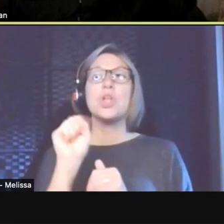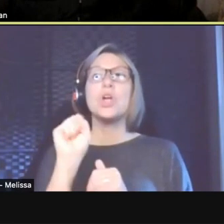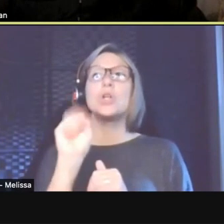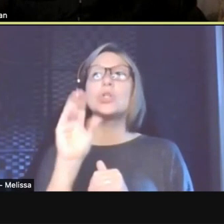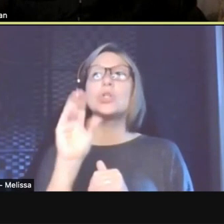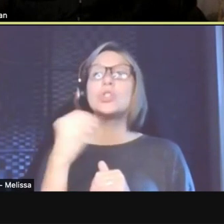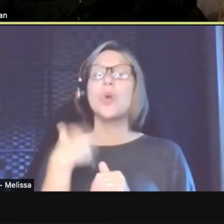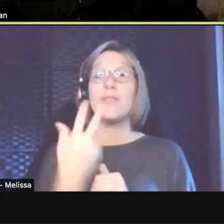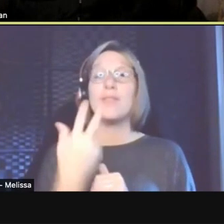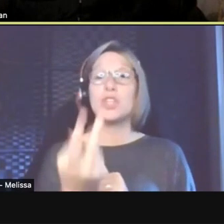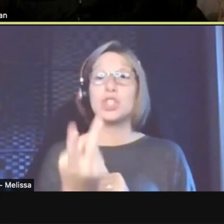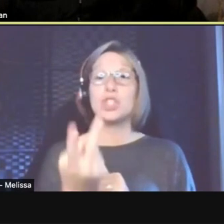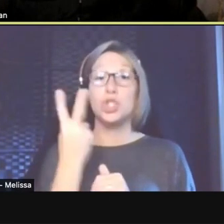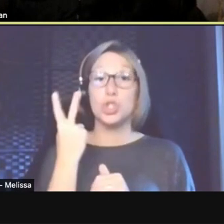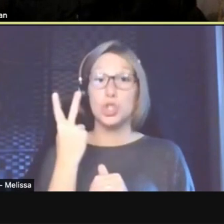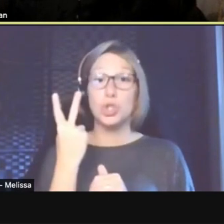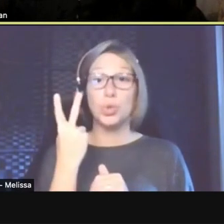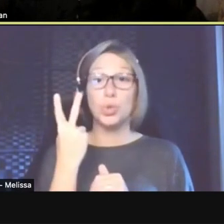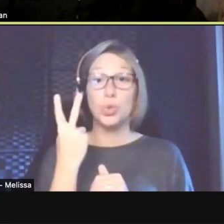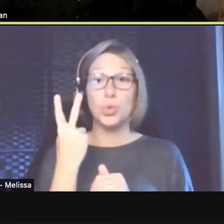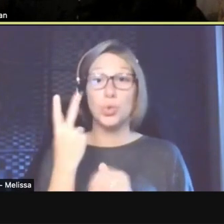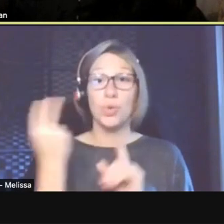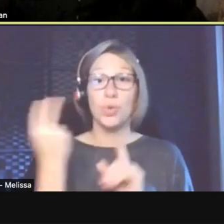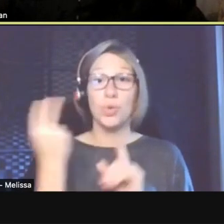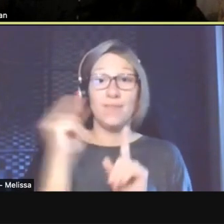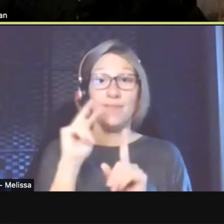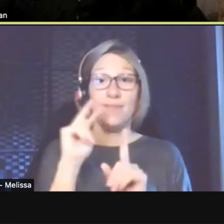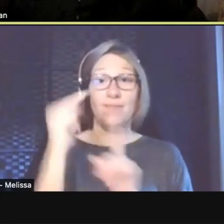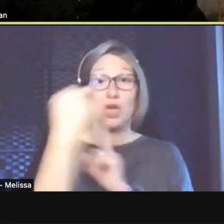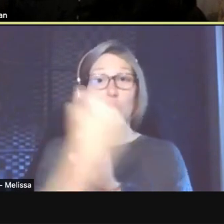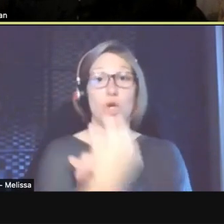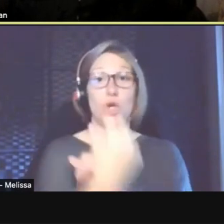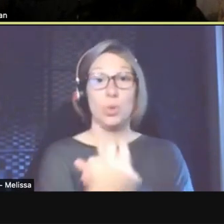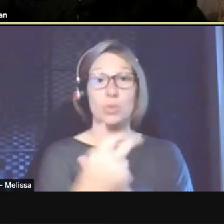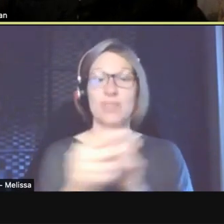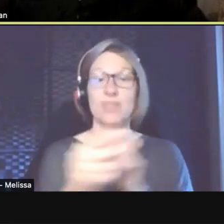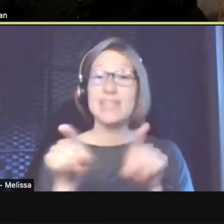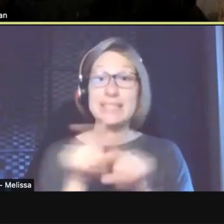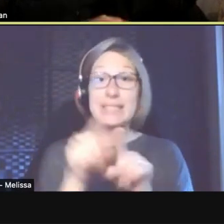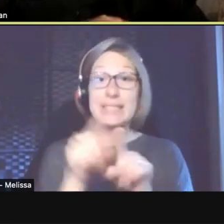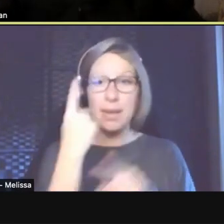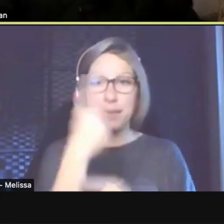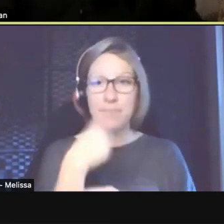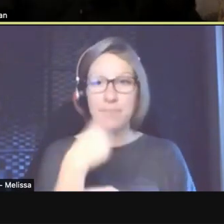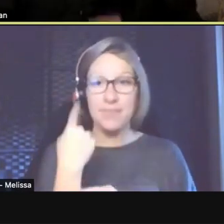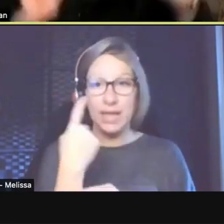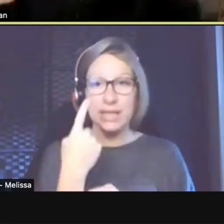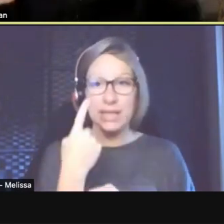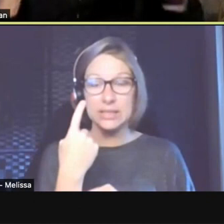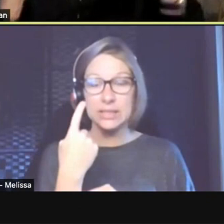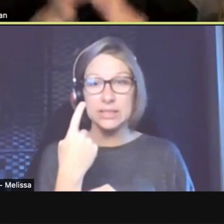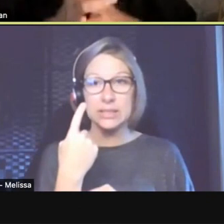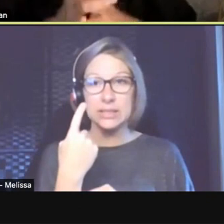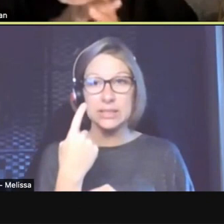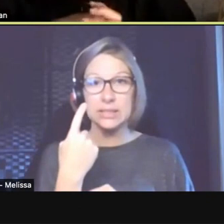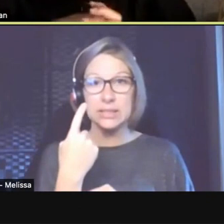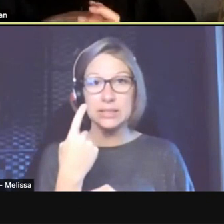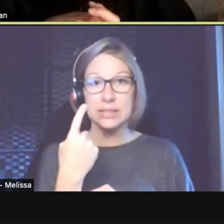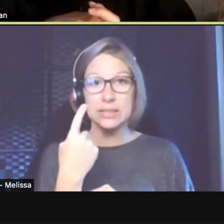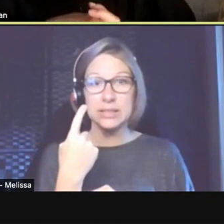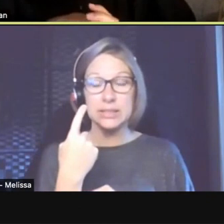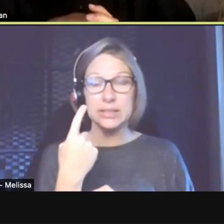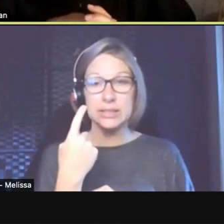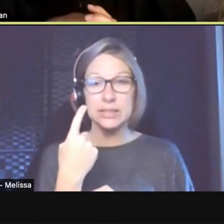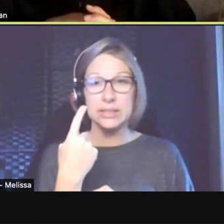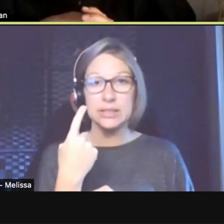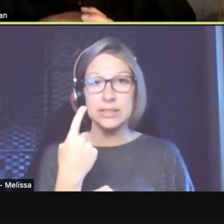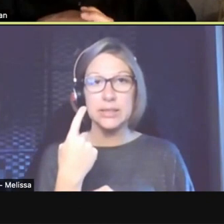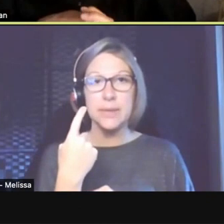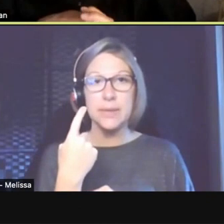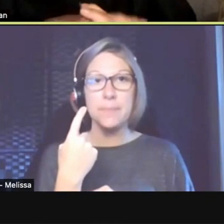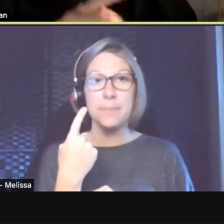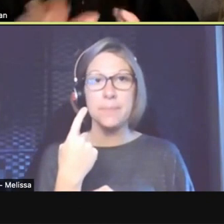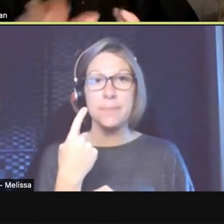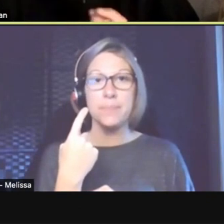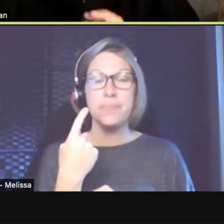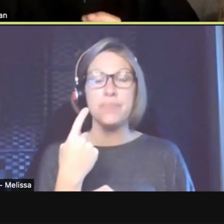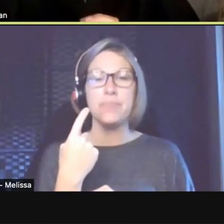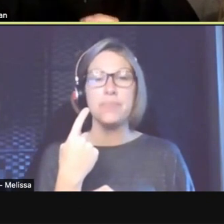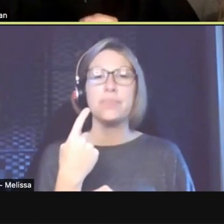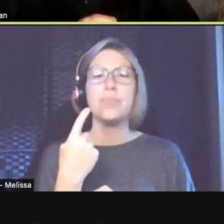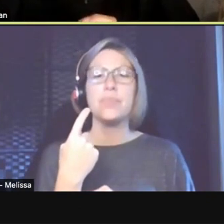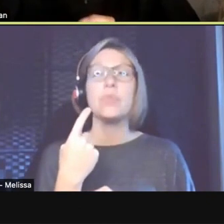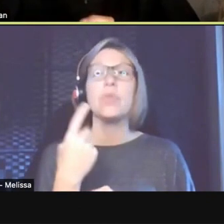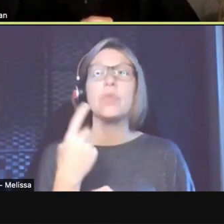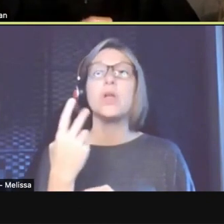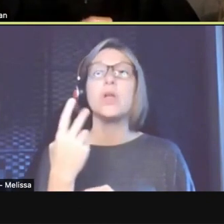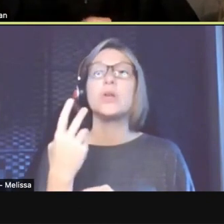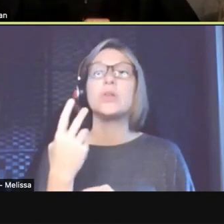views of this face, for example, and they're quite different views, but it's undeniable they're the same person. So I'll ask